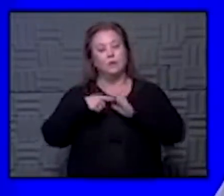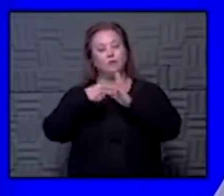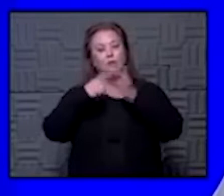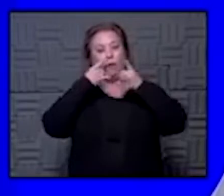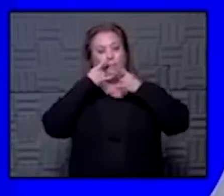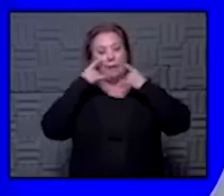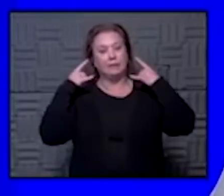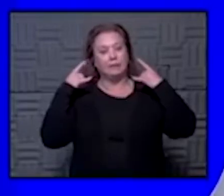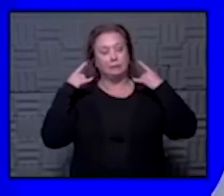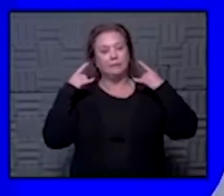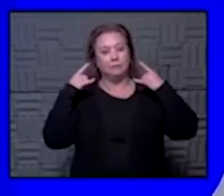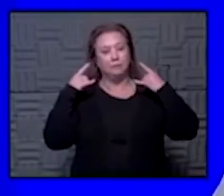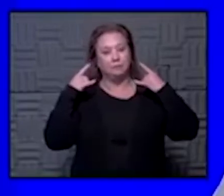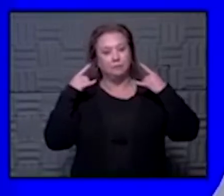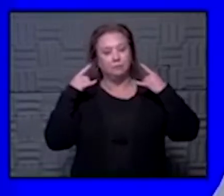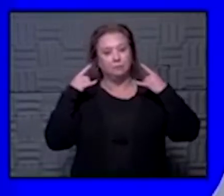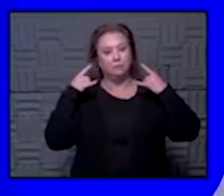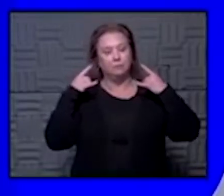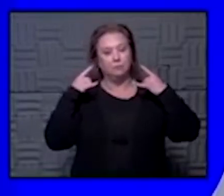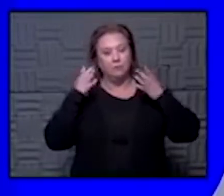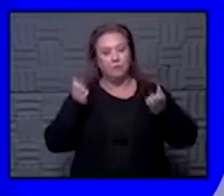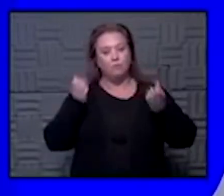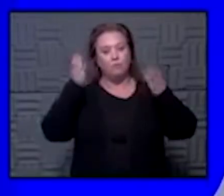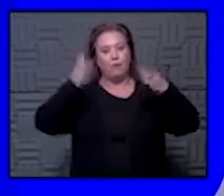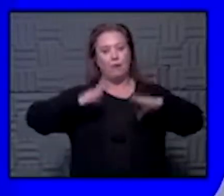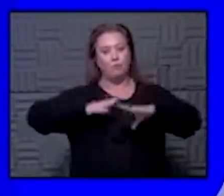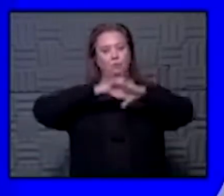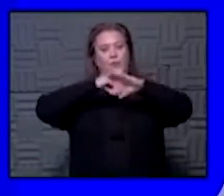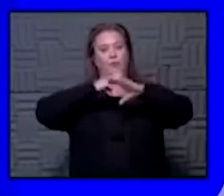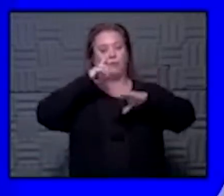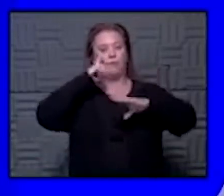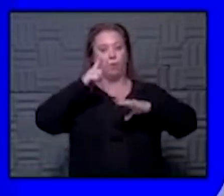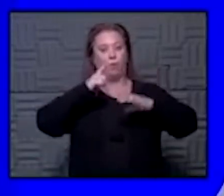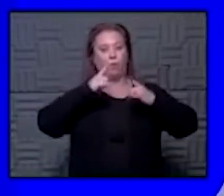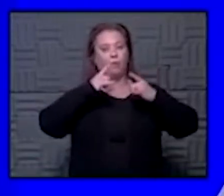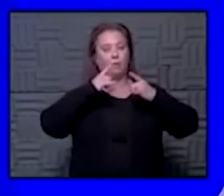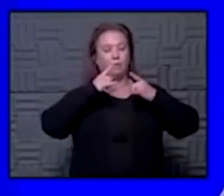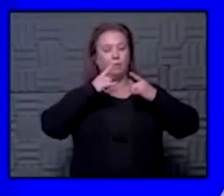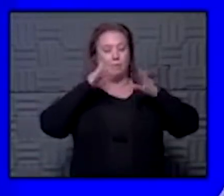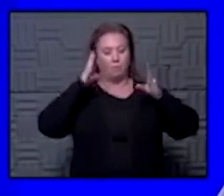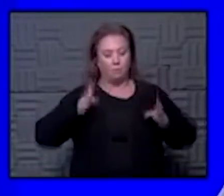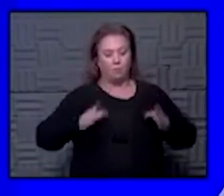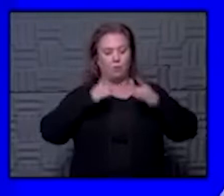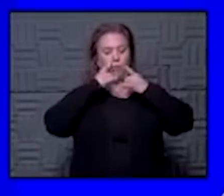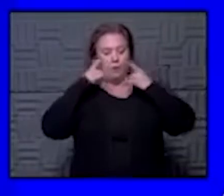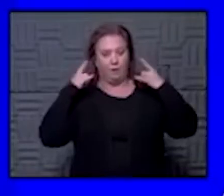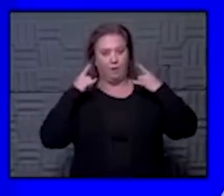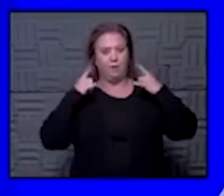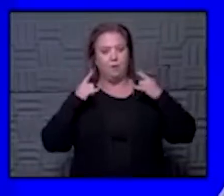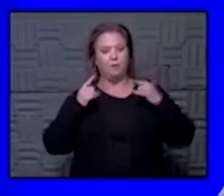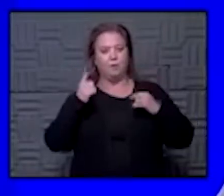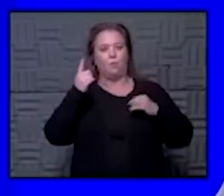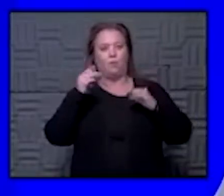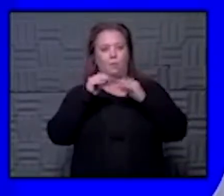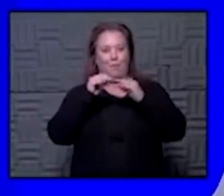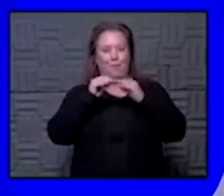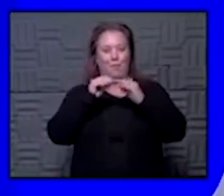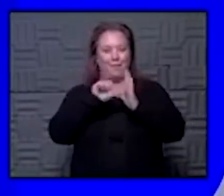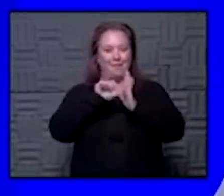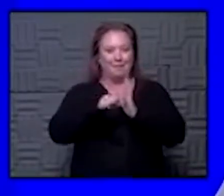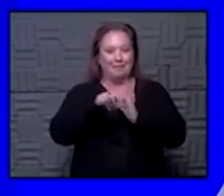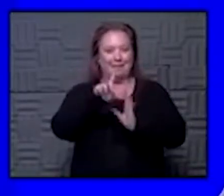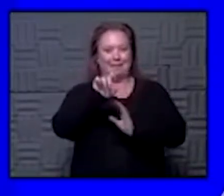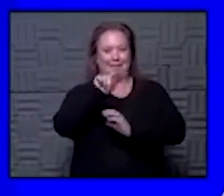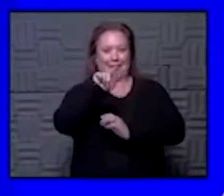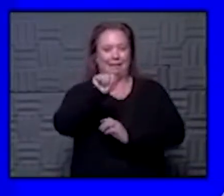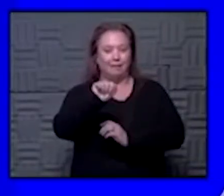masks do provide protection for the wearer as well. So that is one more data point to suggest that even